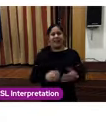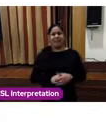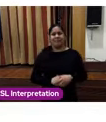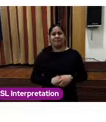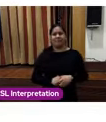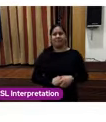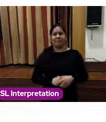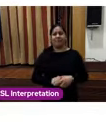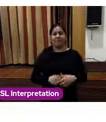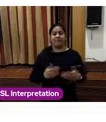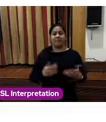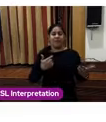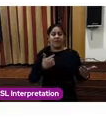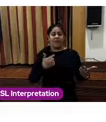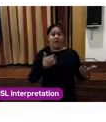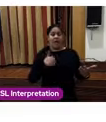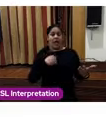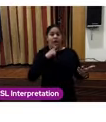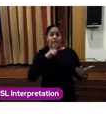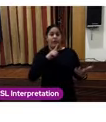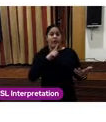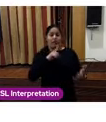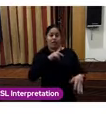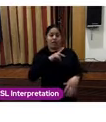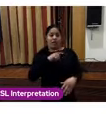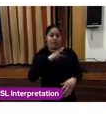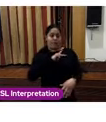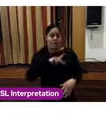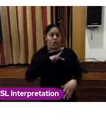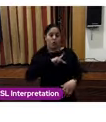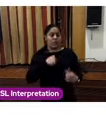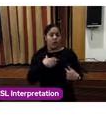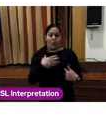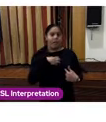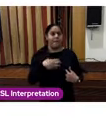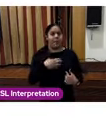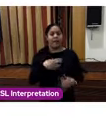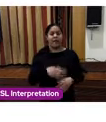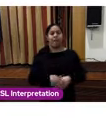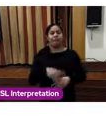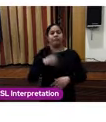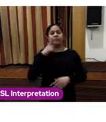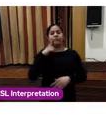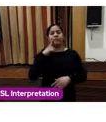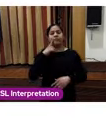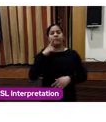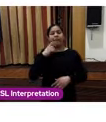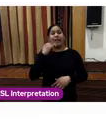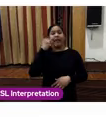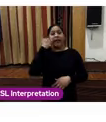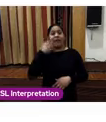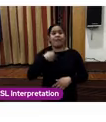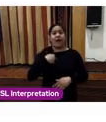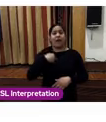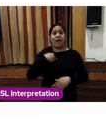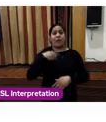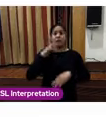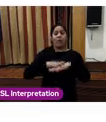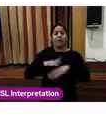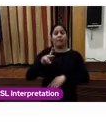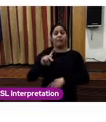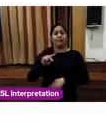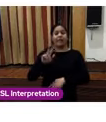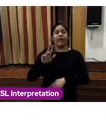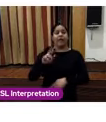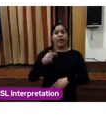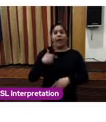to personally complain. If I went on television and provided an argument with that many